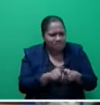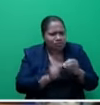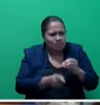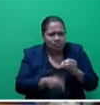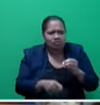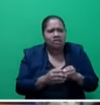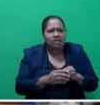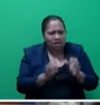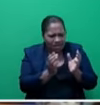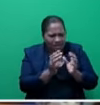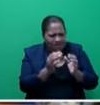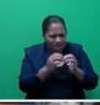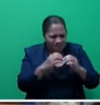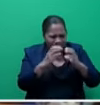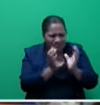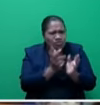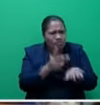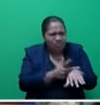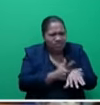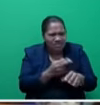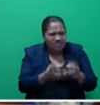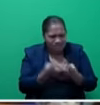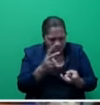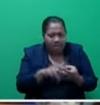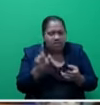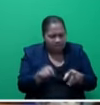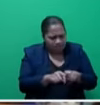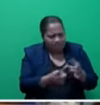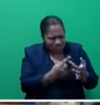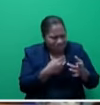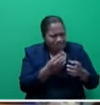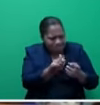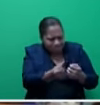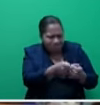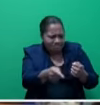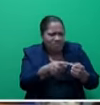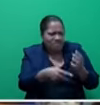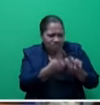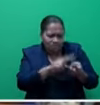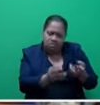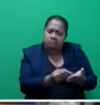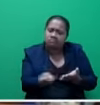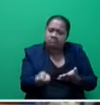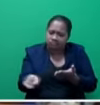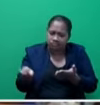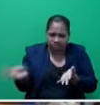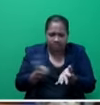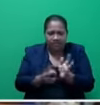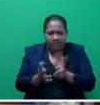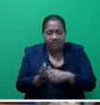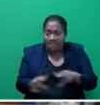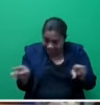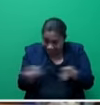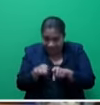capsicum, maize, pineapple suckers, and yam cuttings were also supplied to these villages. A similar intervention was carried out at